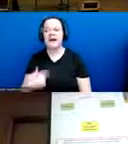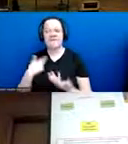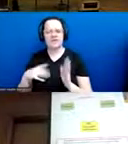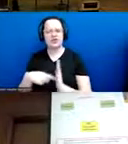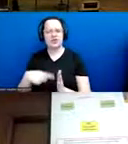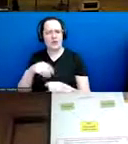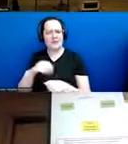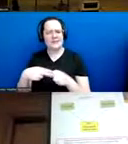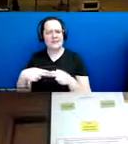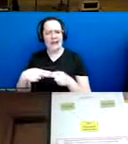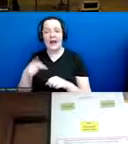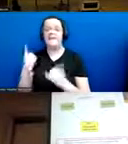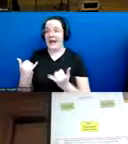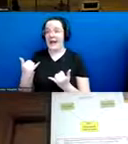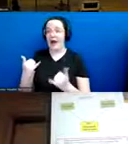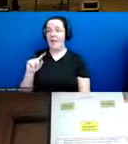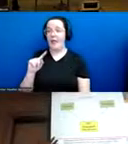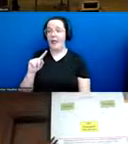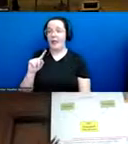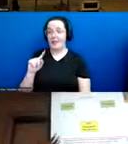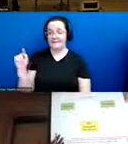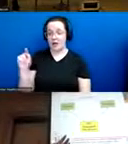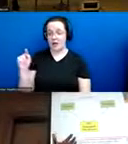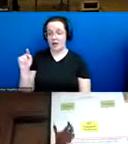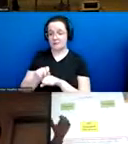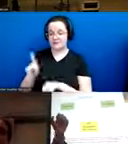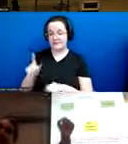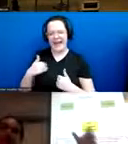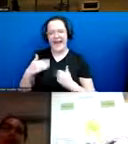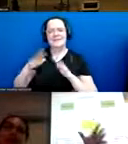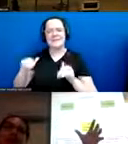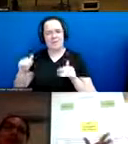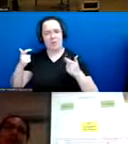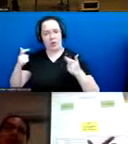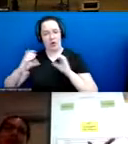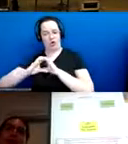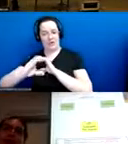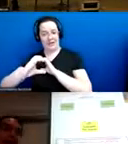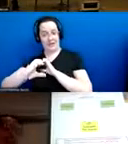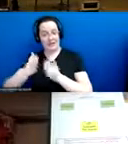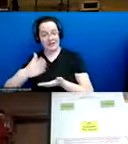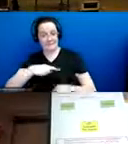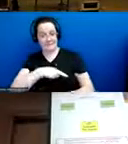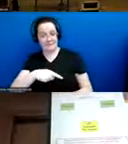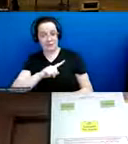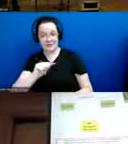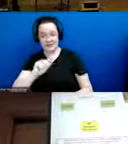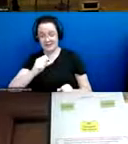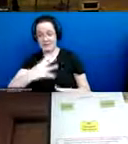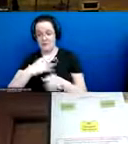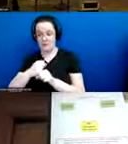shine these photons, and by having systems with large telescopes, they can actually get some of those photons and be able